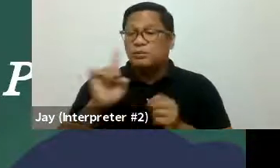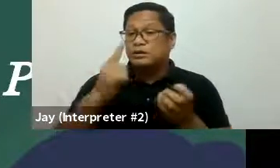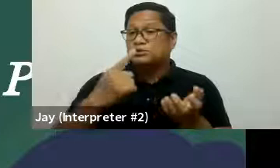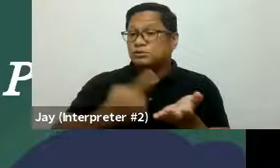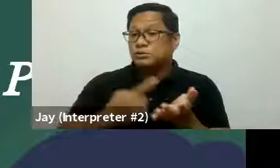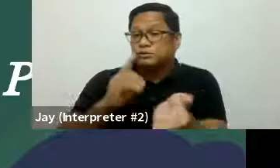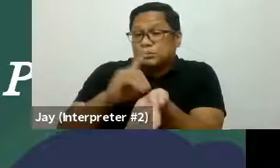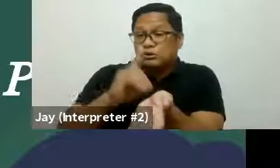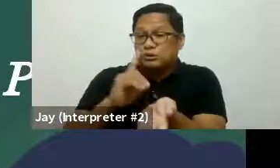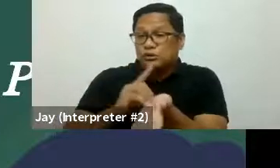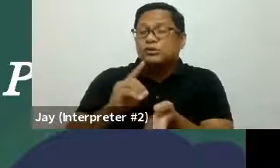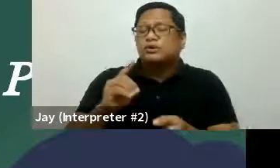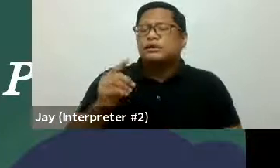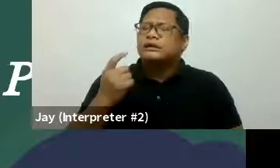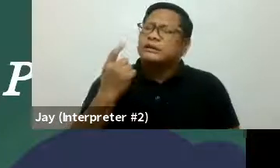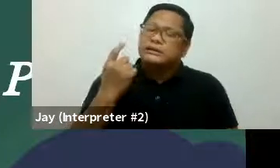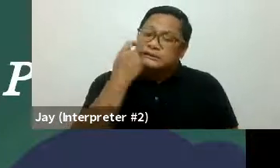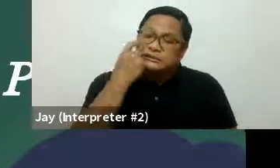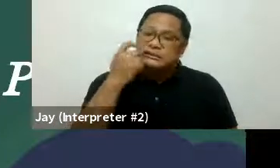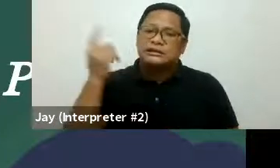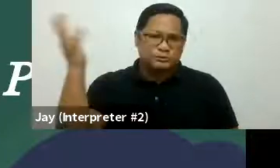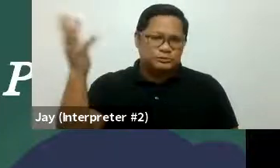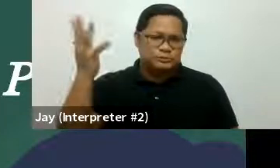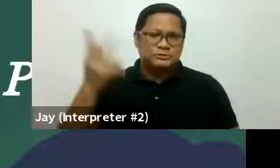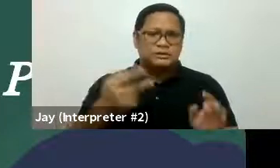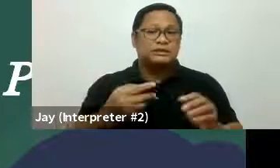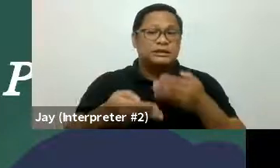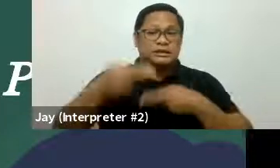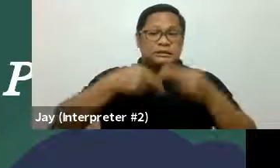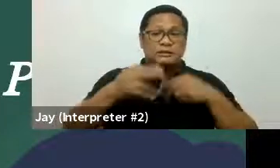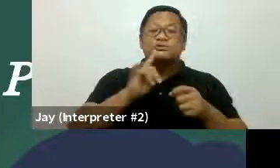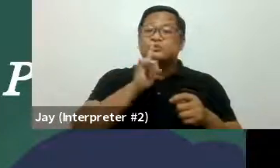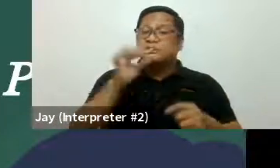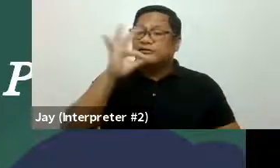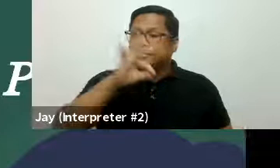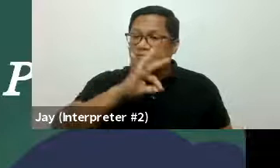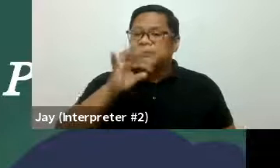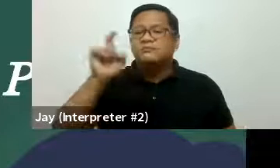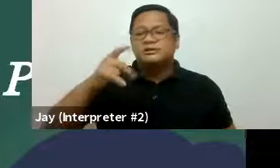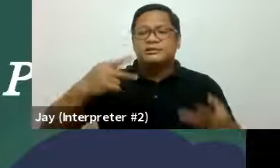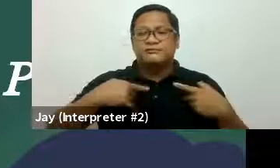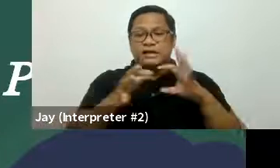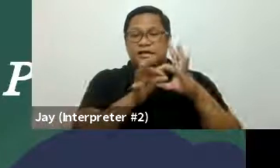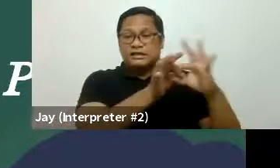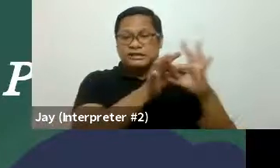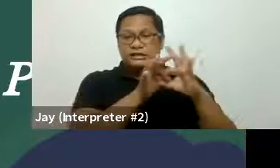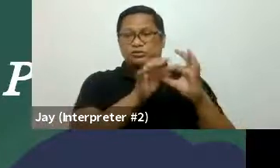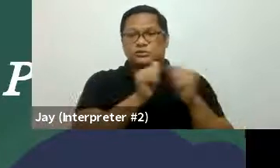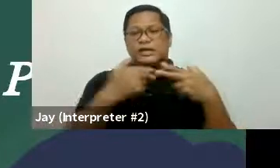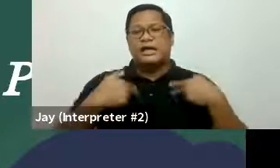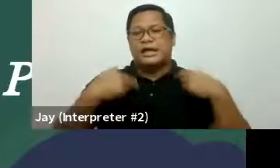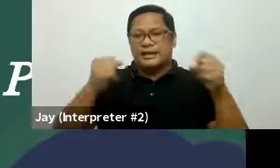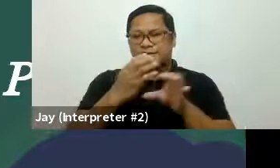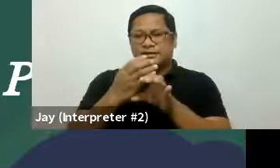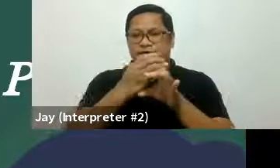Dr. Banson have mentioned in their presentation, that the Filipino needs to have a relationship with the healthcare system, and